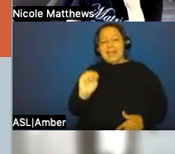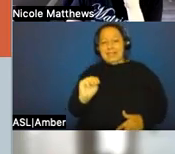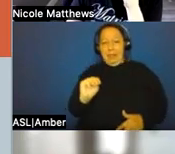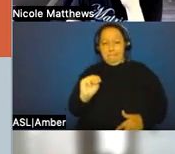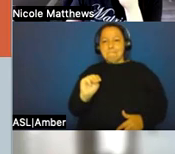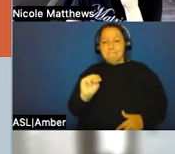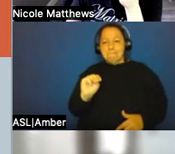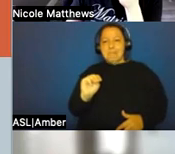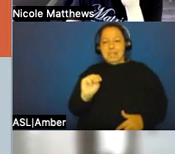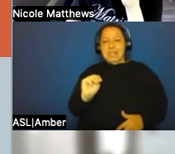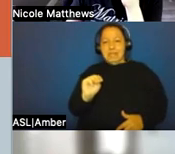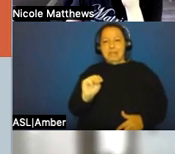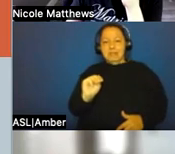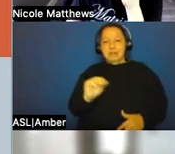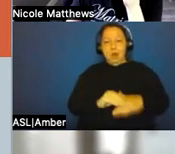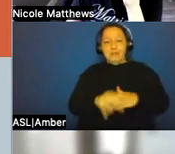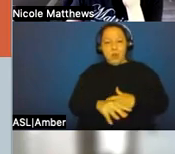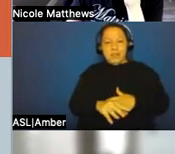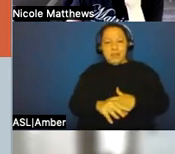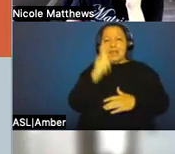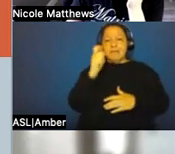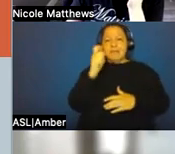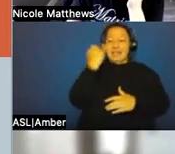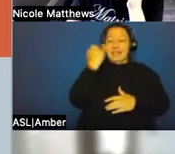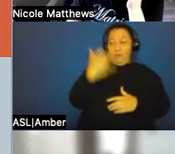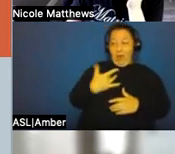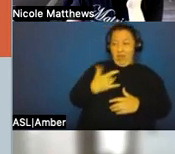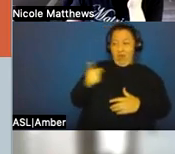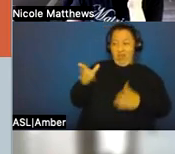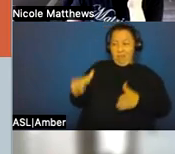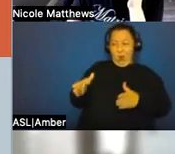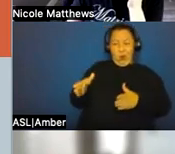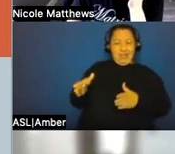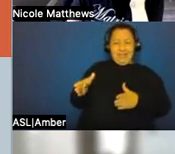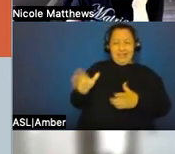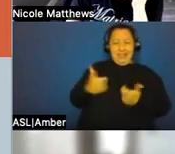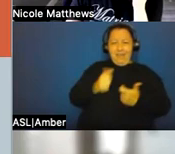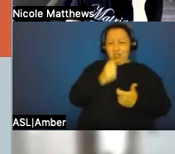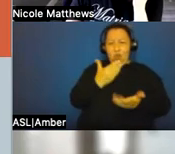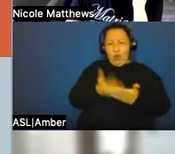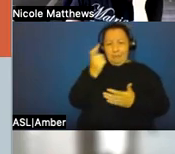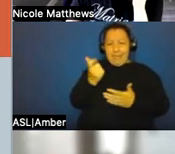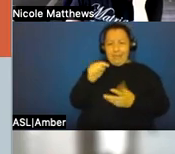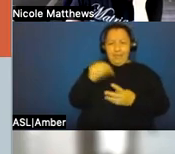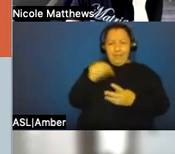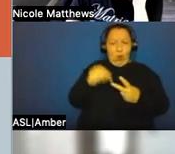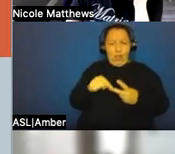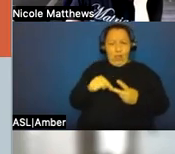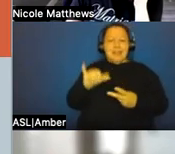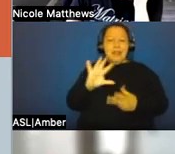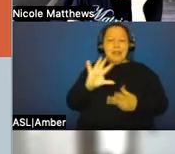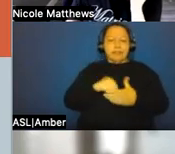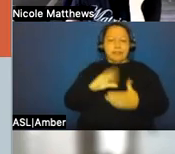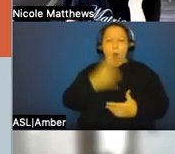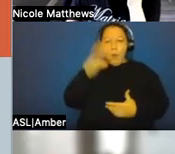worse off than other people, then that's just our assumptions. That's right. Yeah, thank you for talking.